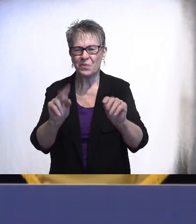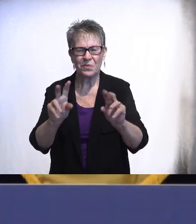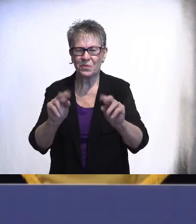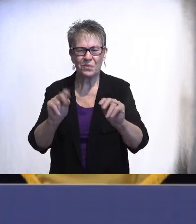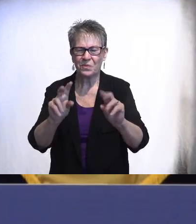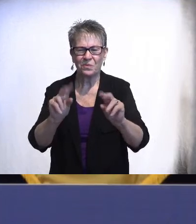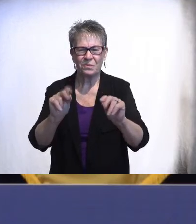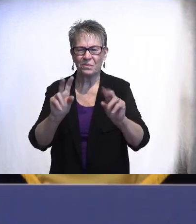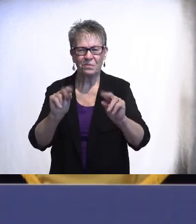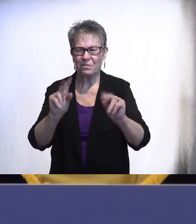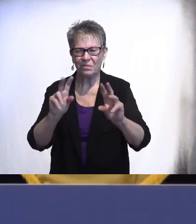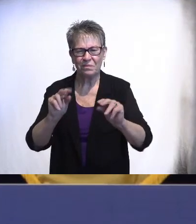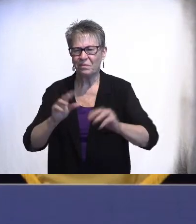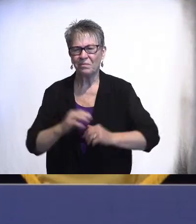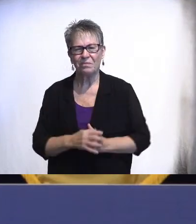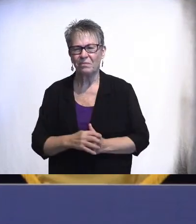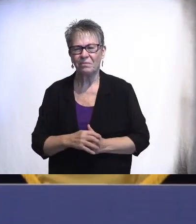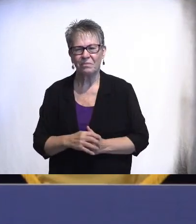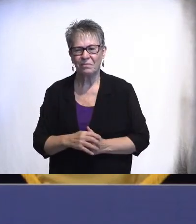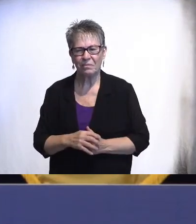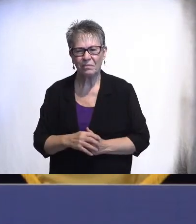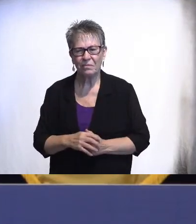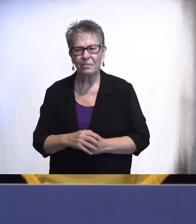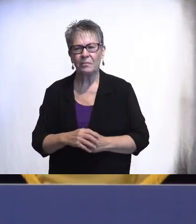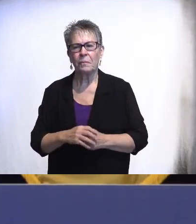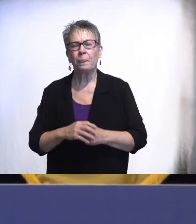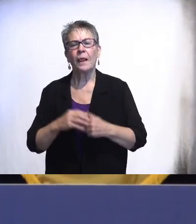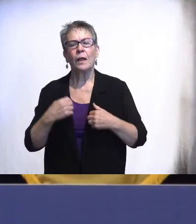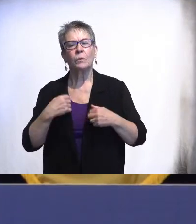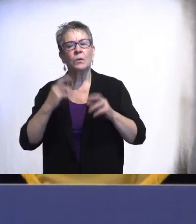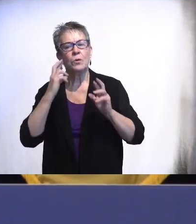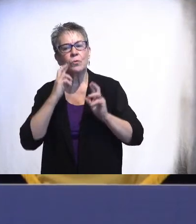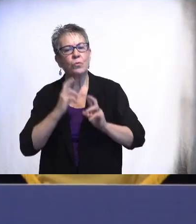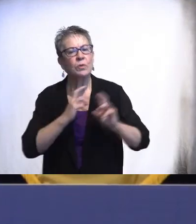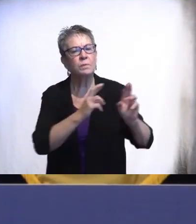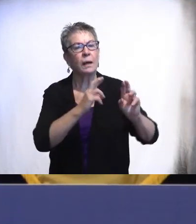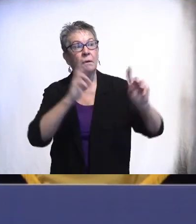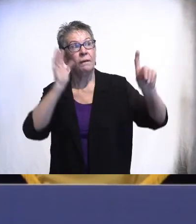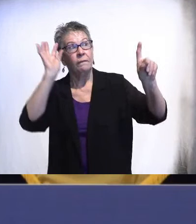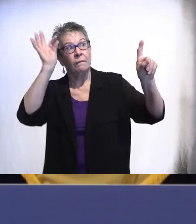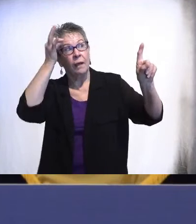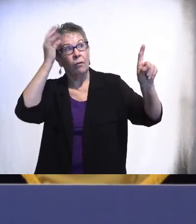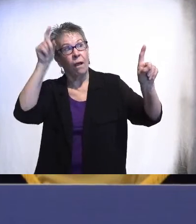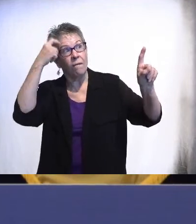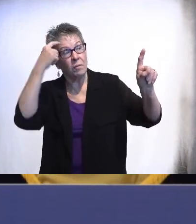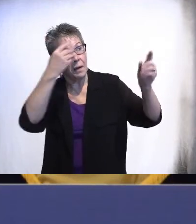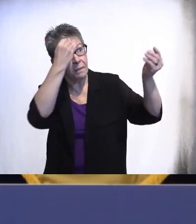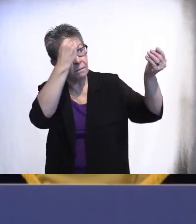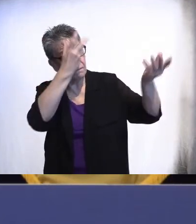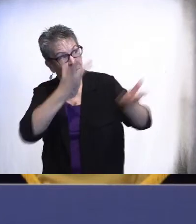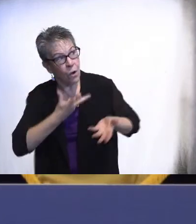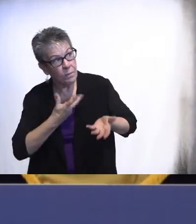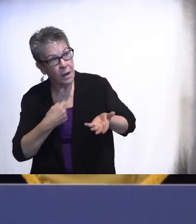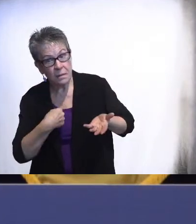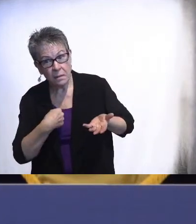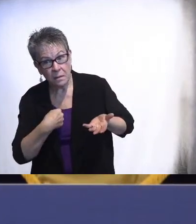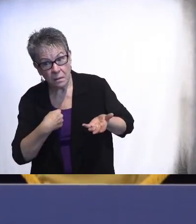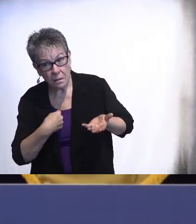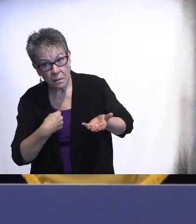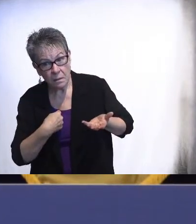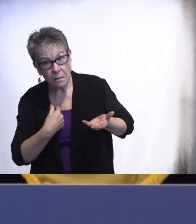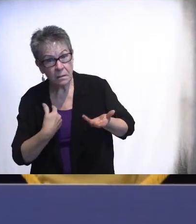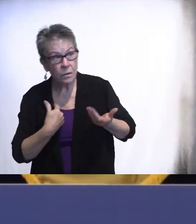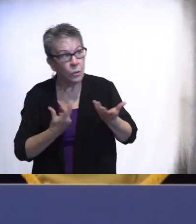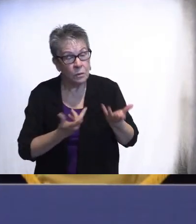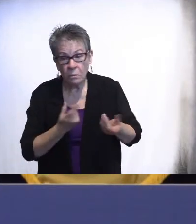to us greatly, but this is being done because the collective we believe it is the right,